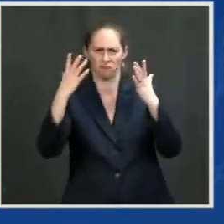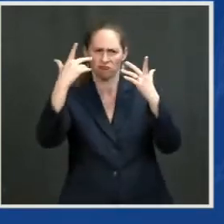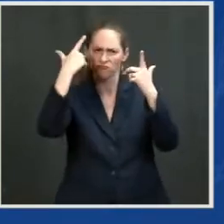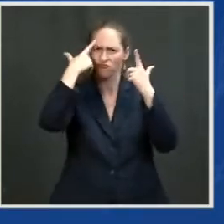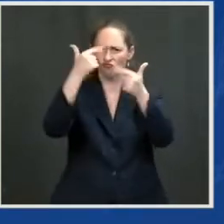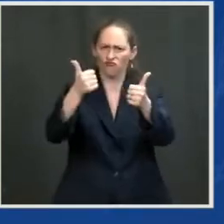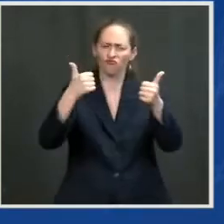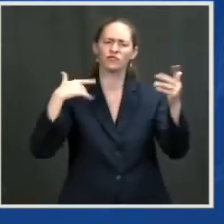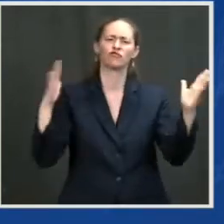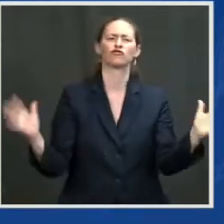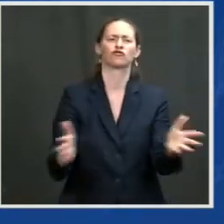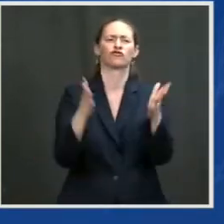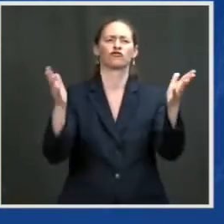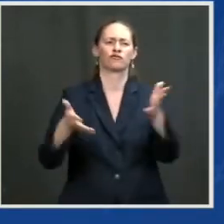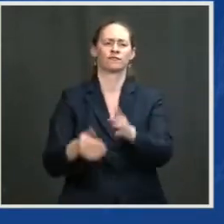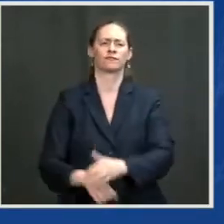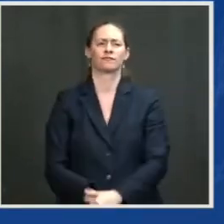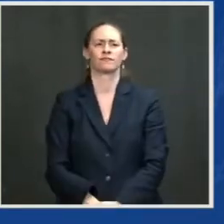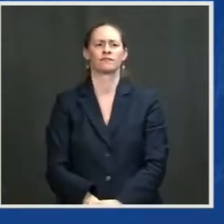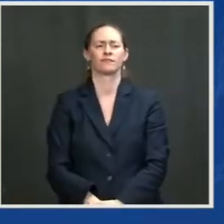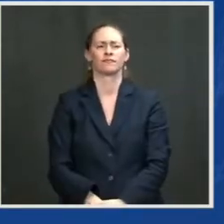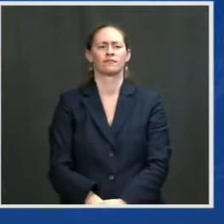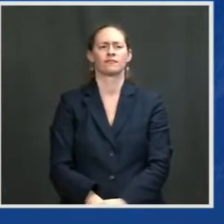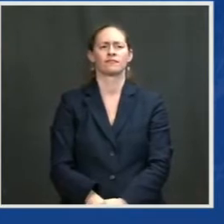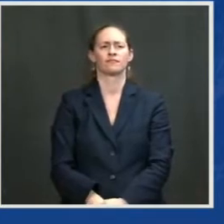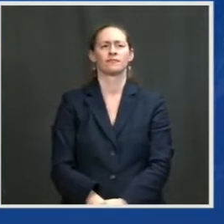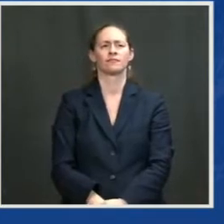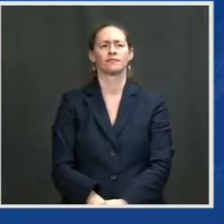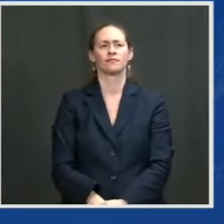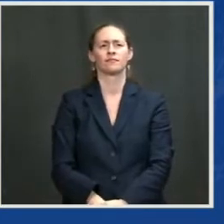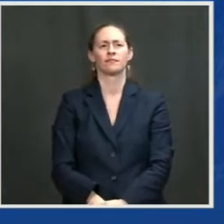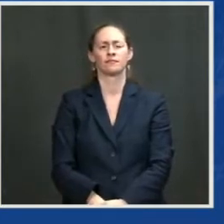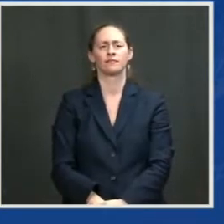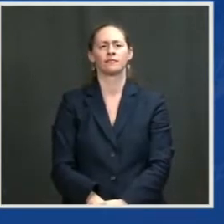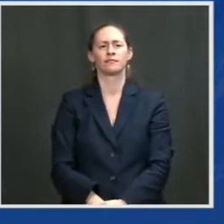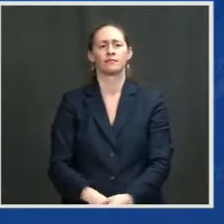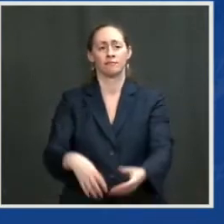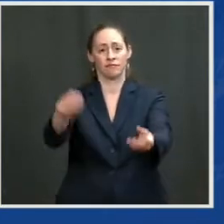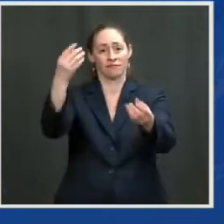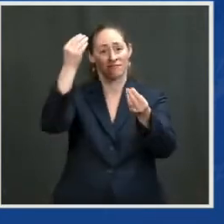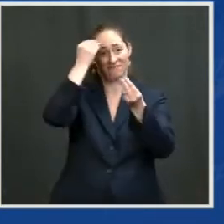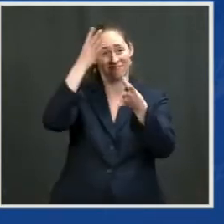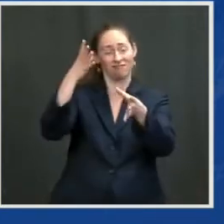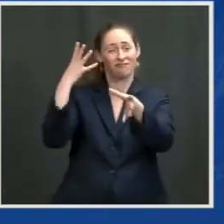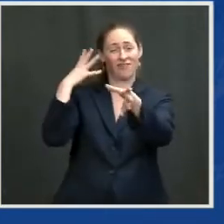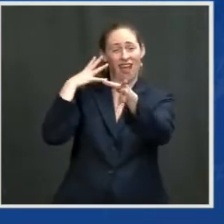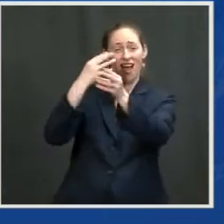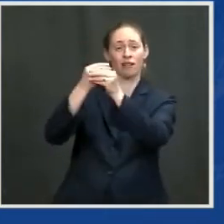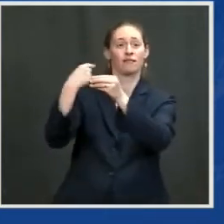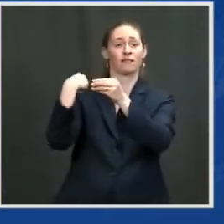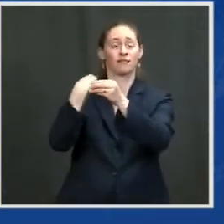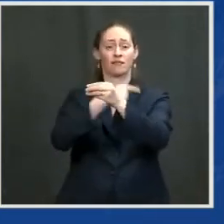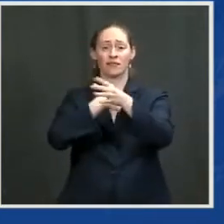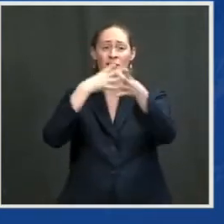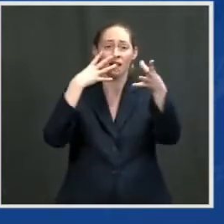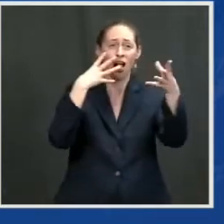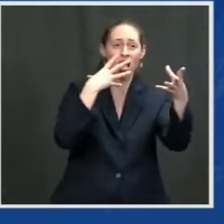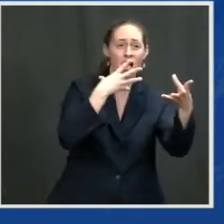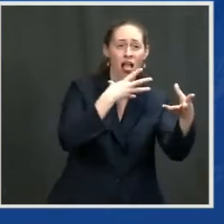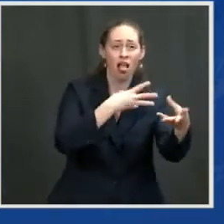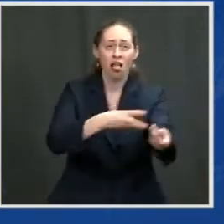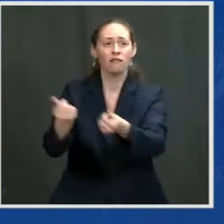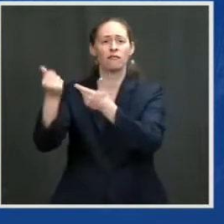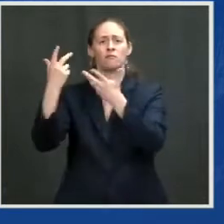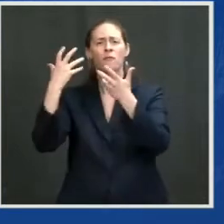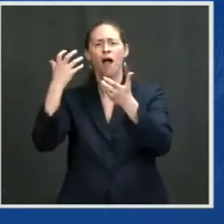order of $600 billion this year, everything from building an aircraft carrier, new decks and all. And I guarantee you one thing, and I've